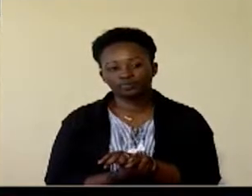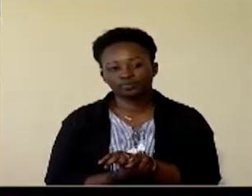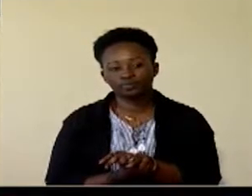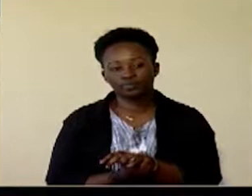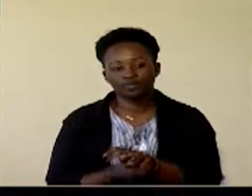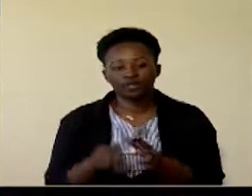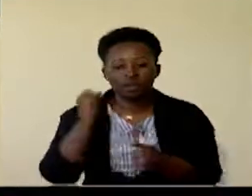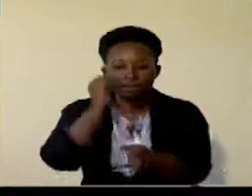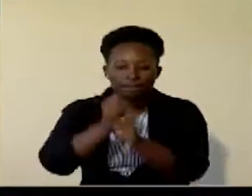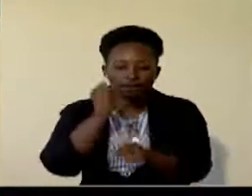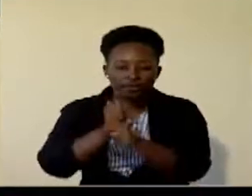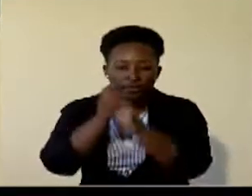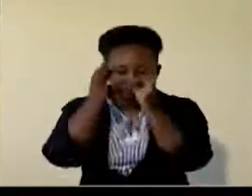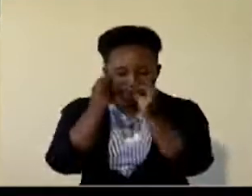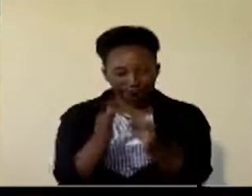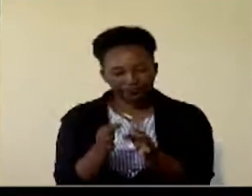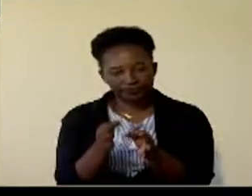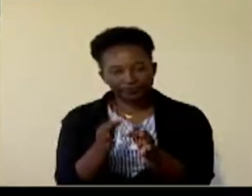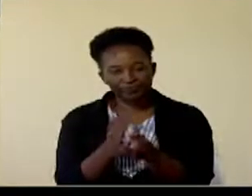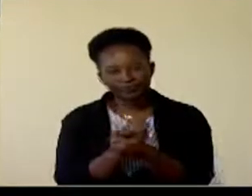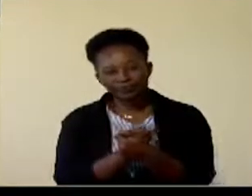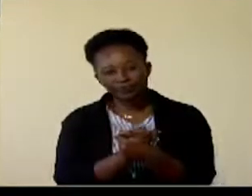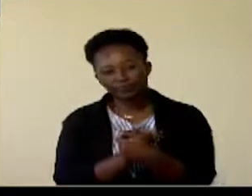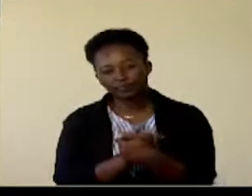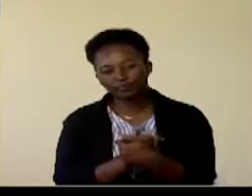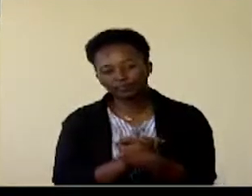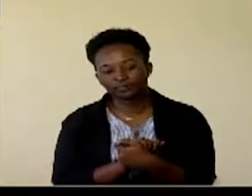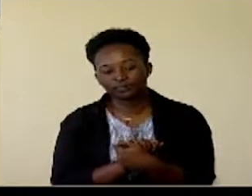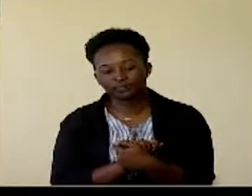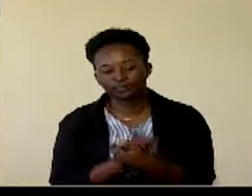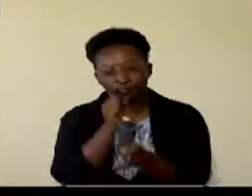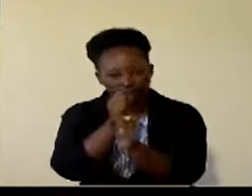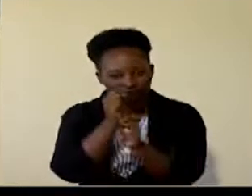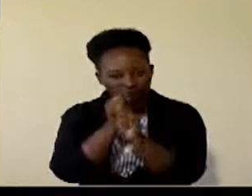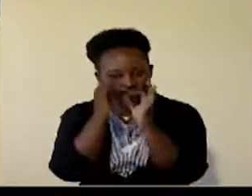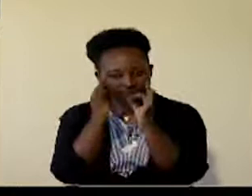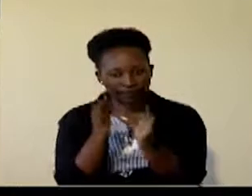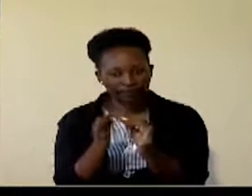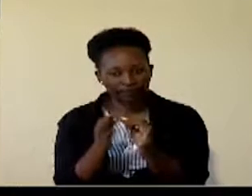to produce goods, to produce commodities